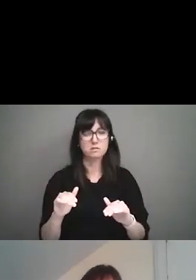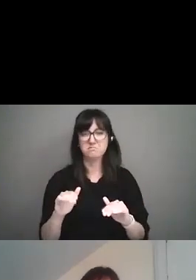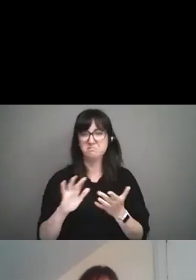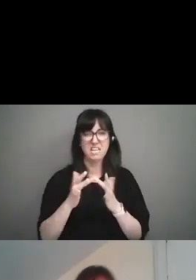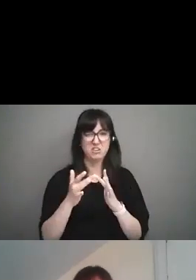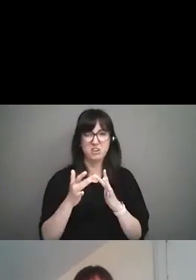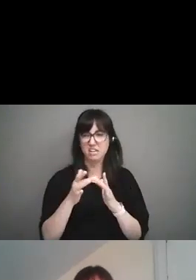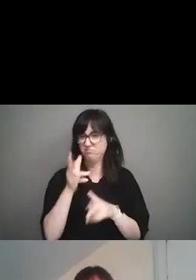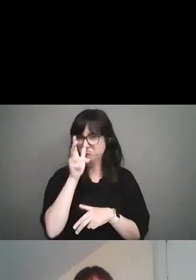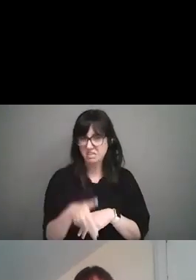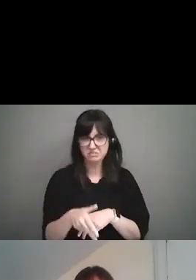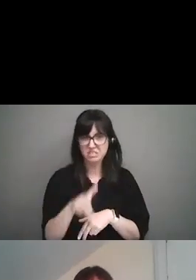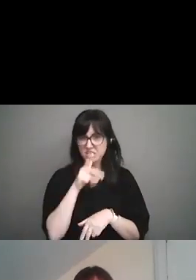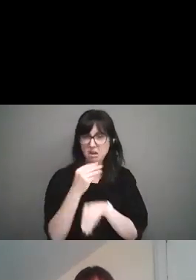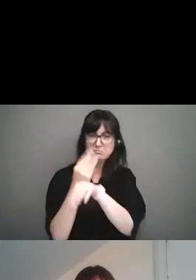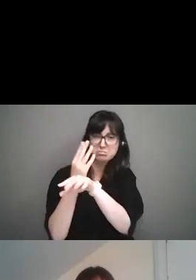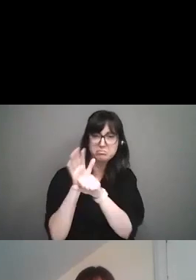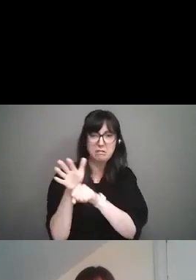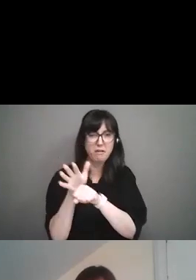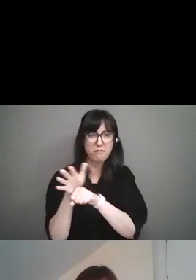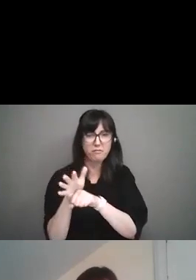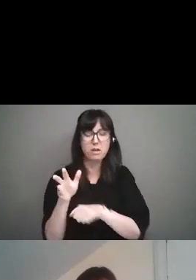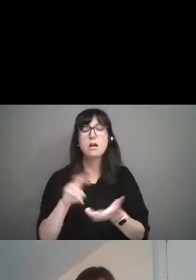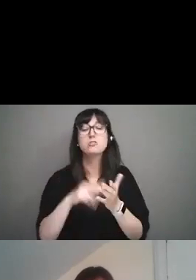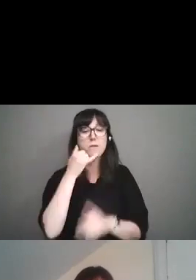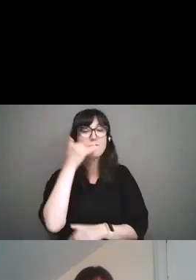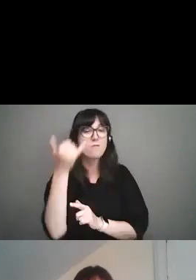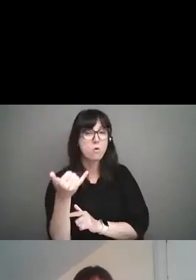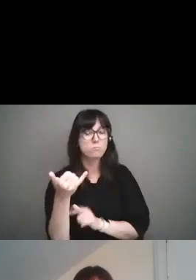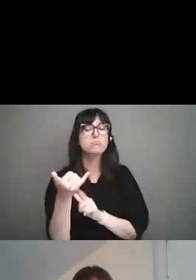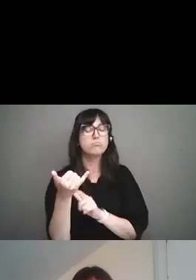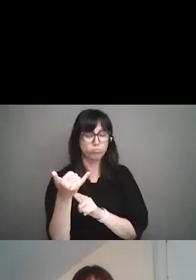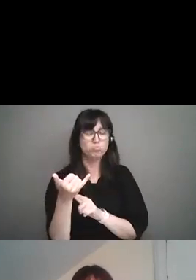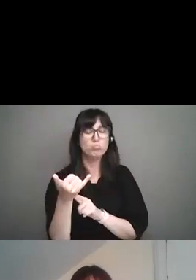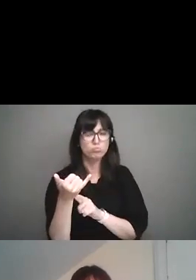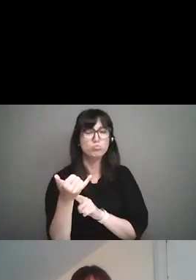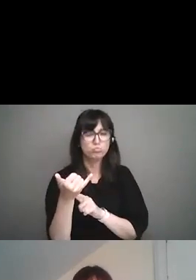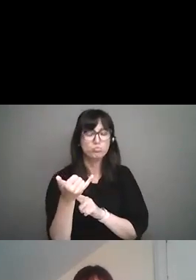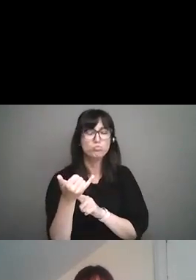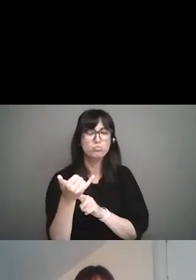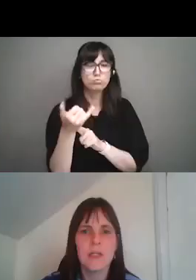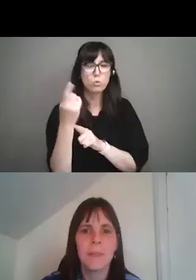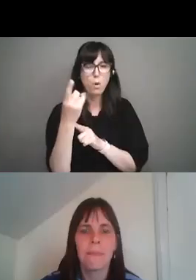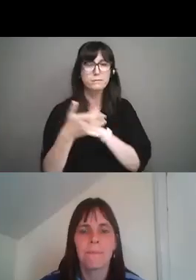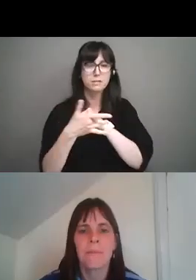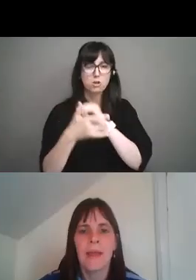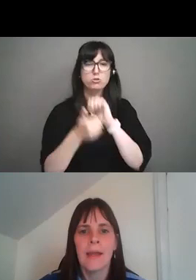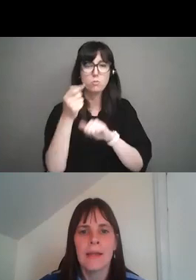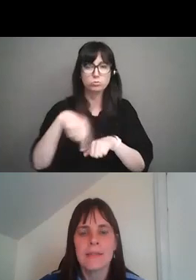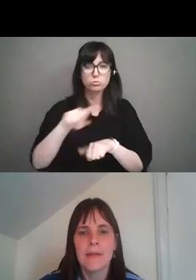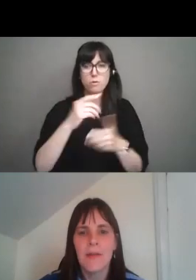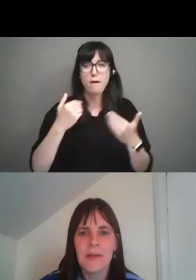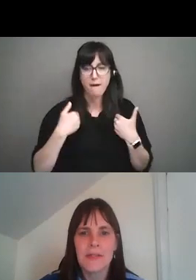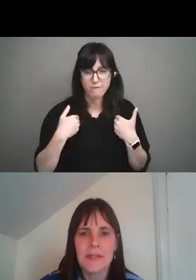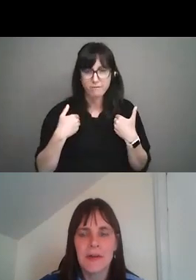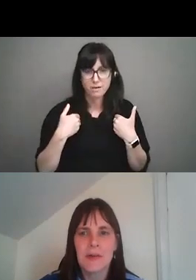access where you live. So the phone is a pretty good kind of unifying piece of technology. And